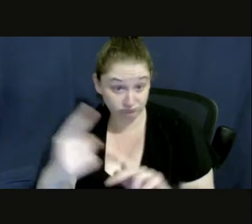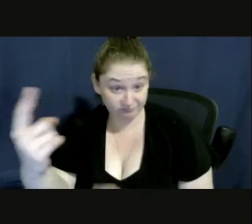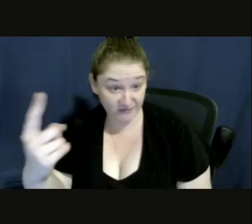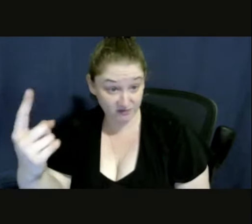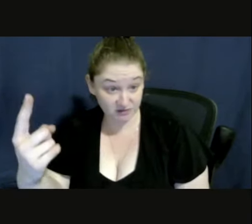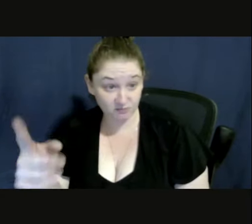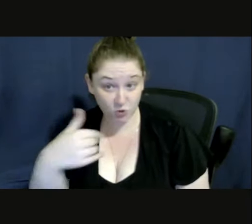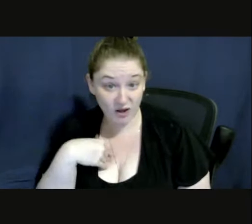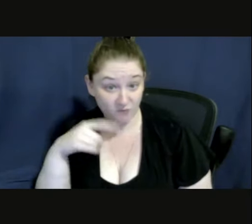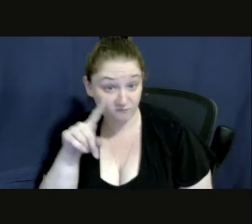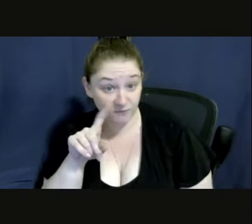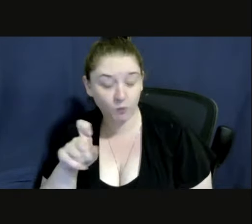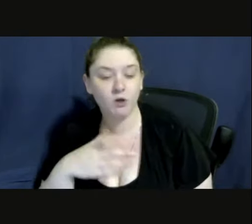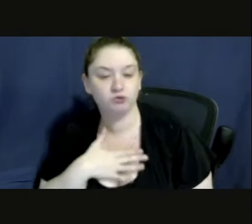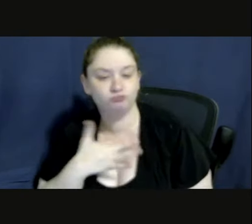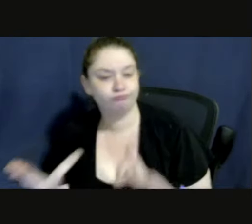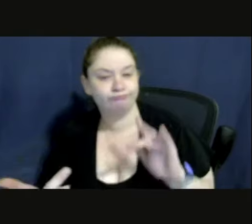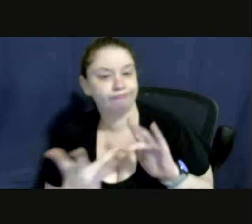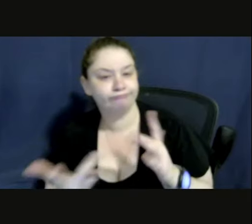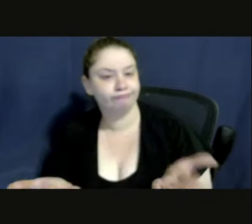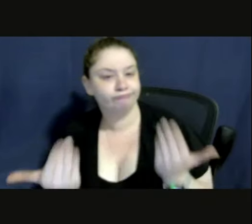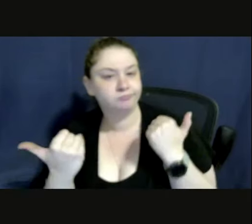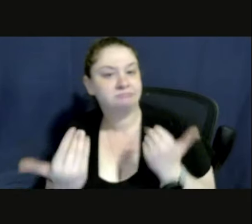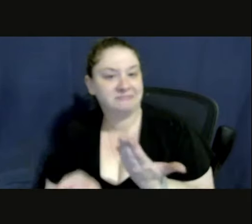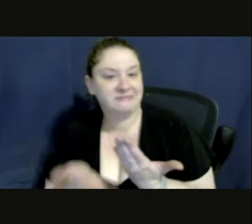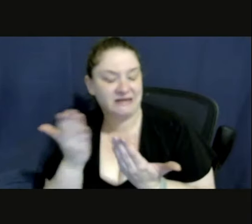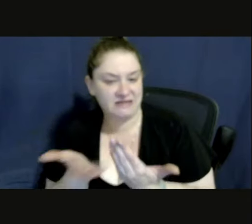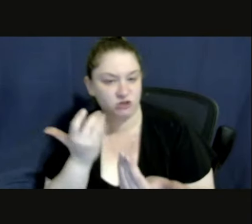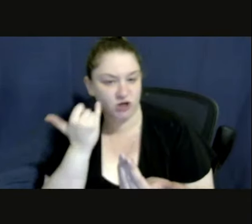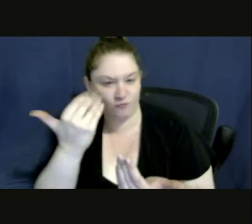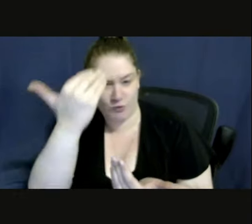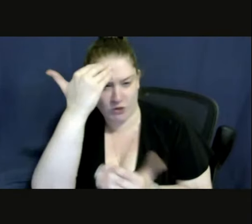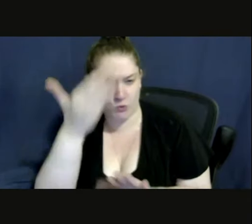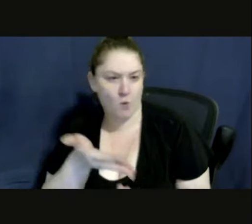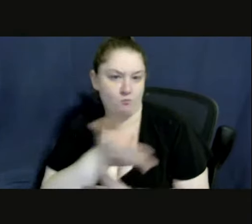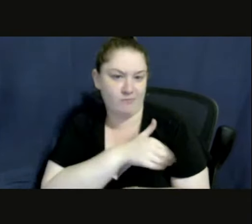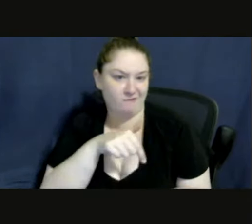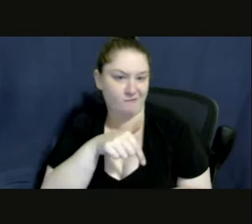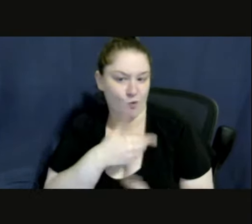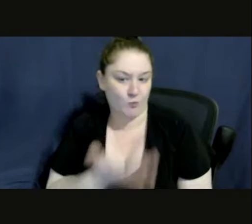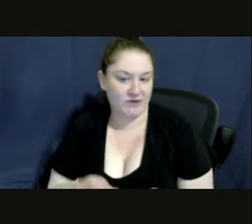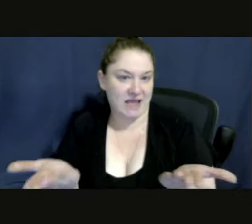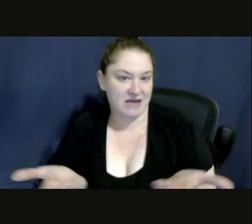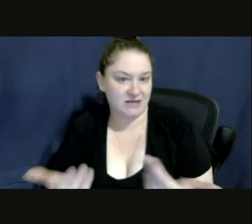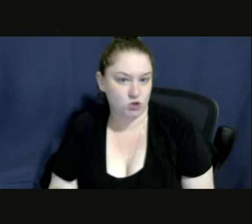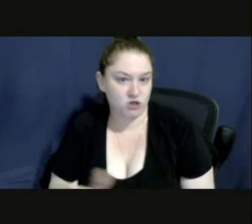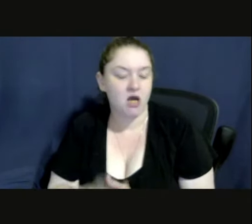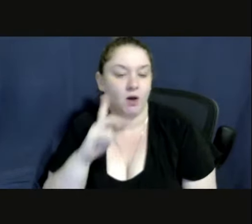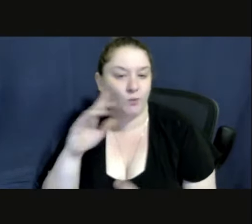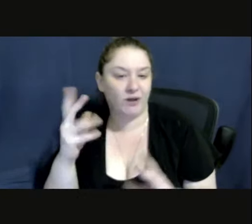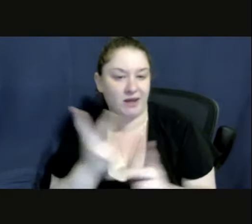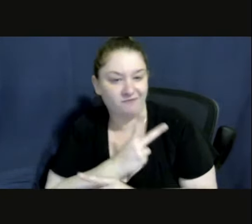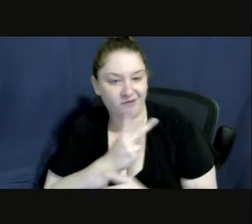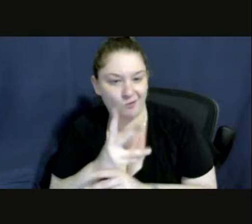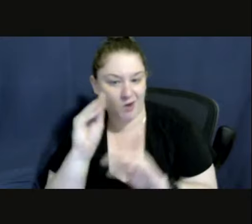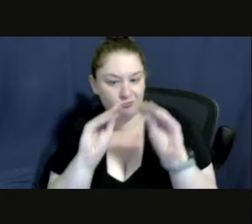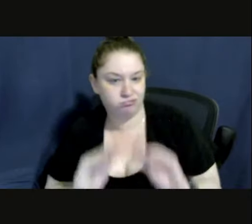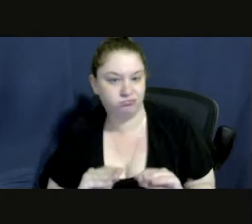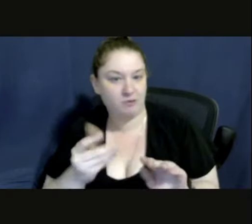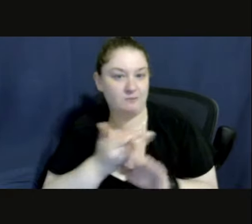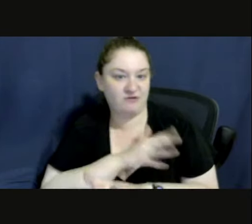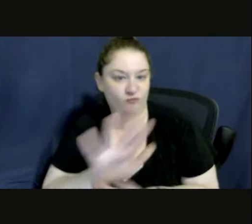have a question, feel free to reach out. It's always easier if we know about it ahead of time. We can have some time to put it together prior to your work